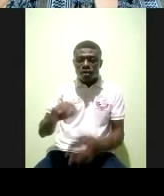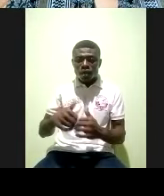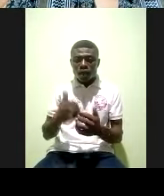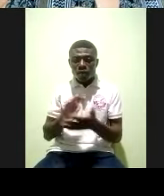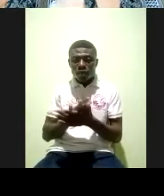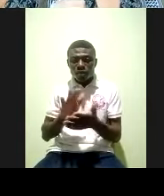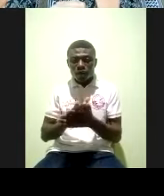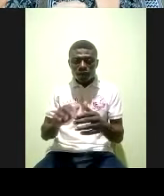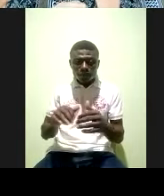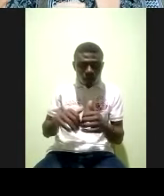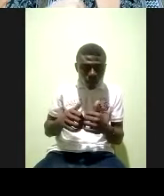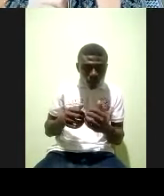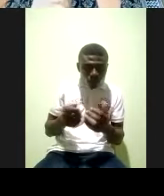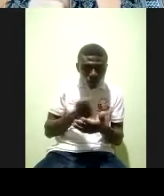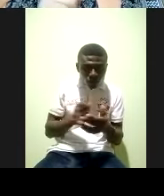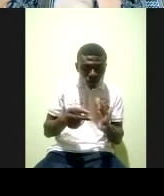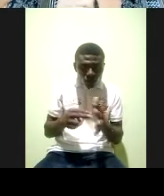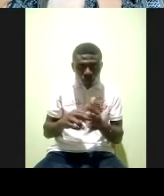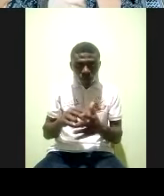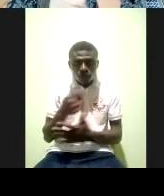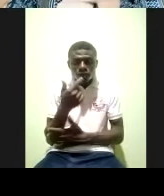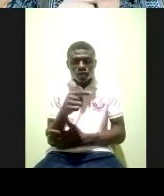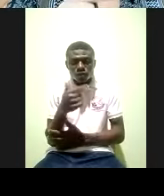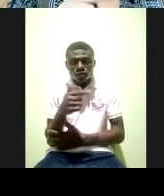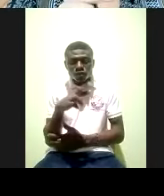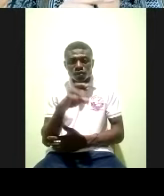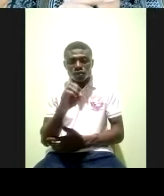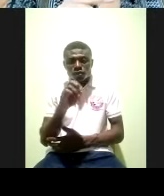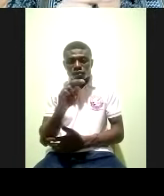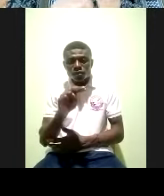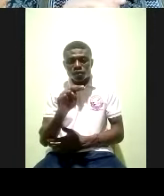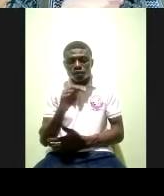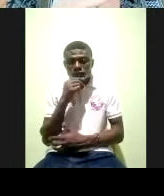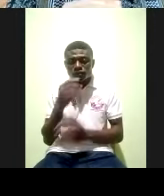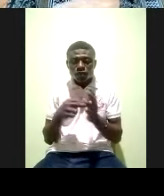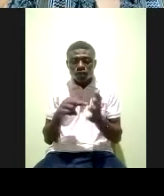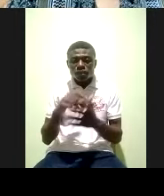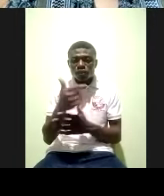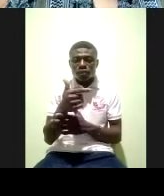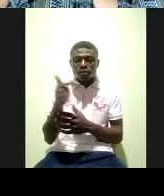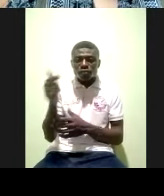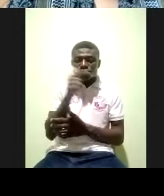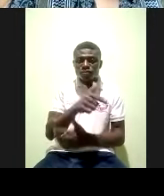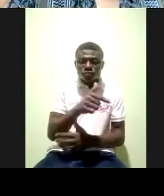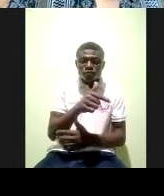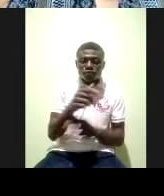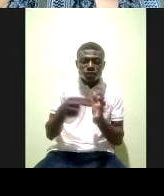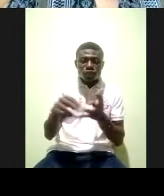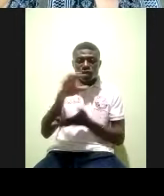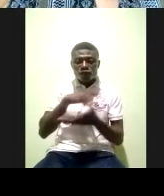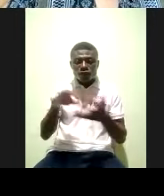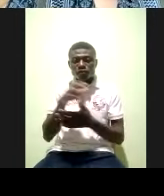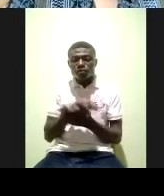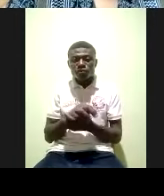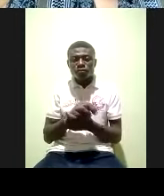oriented. Grin. GR is reversed, G is reversed. And overlap of I and N.